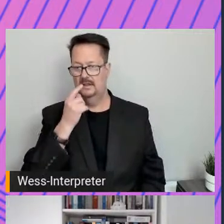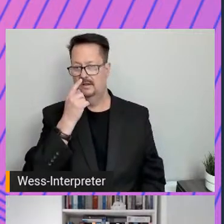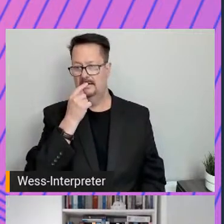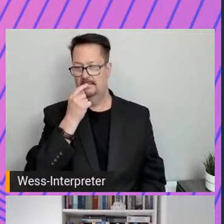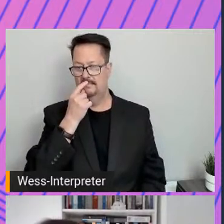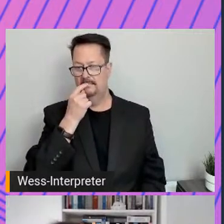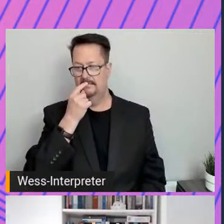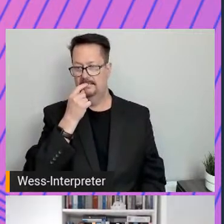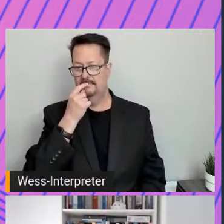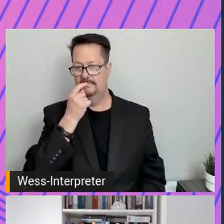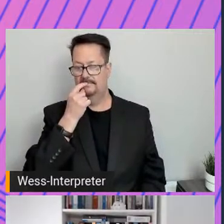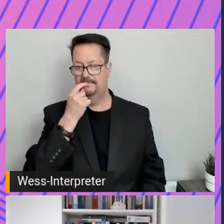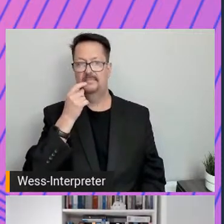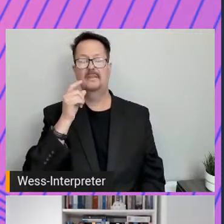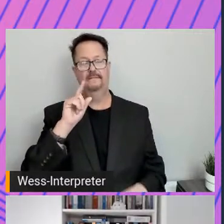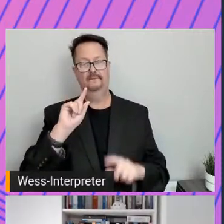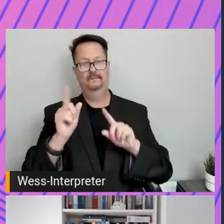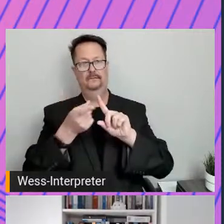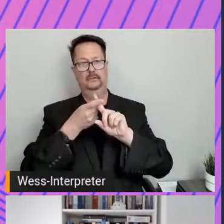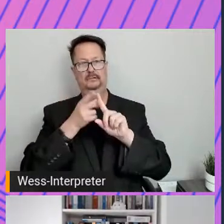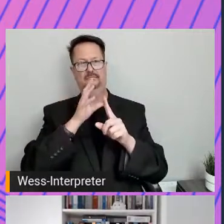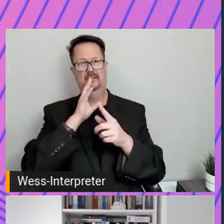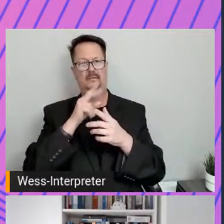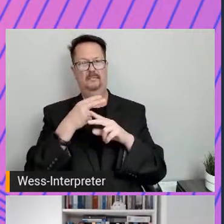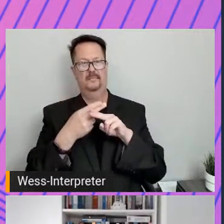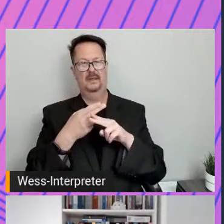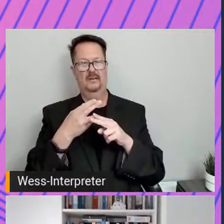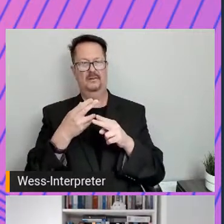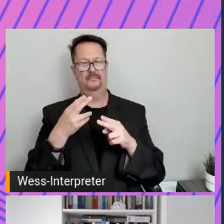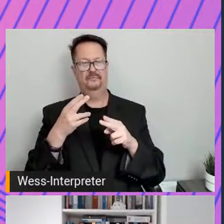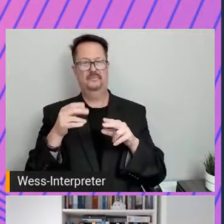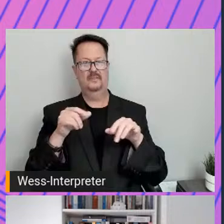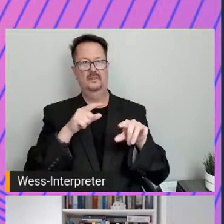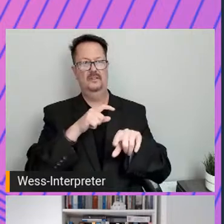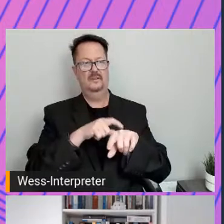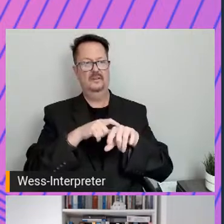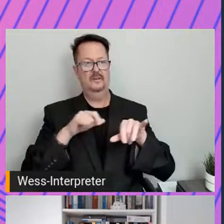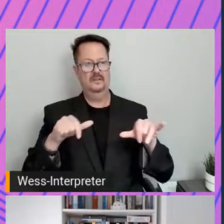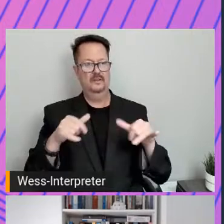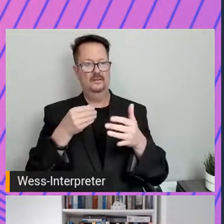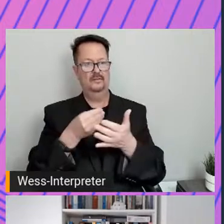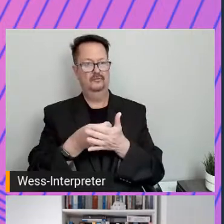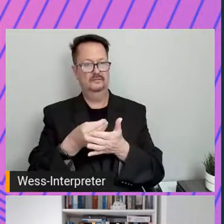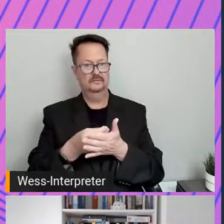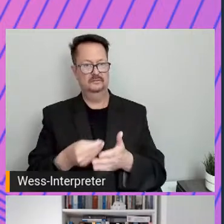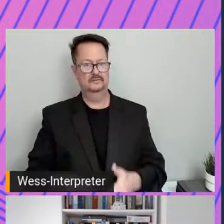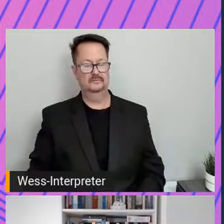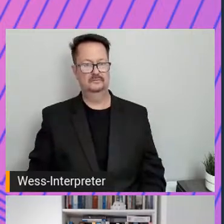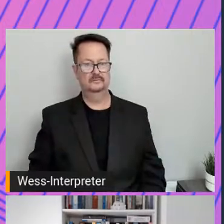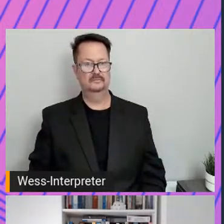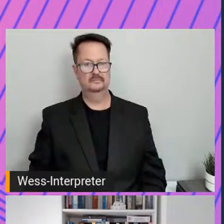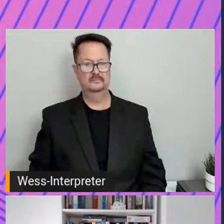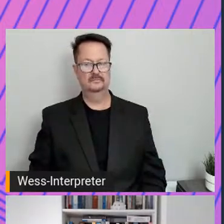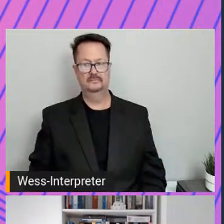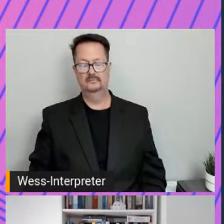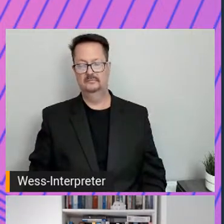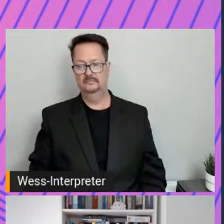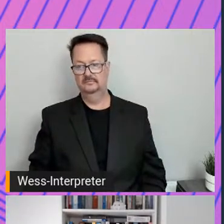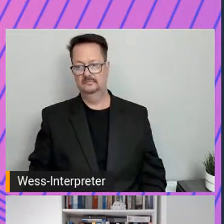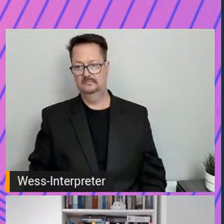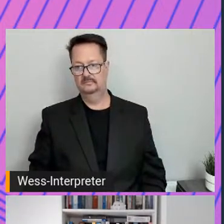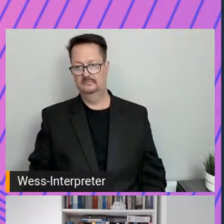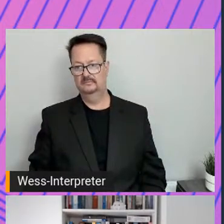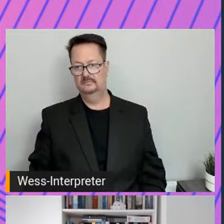Yeah, well, so let's talk about what is concurrency and why I should care about concurrency. Let's see.